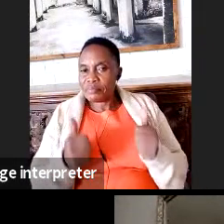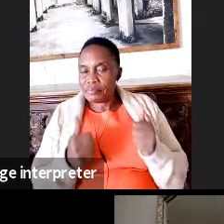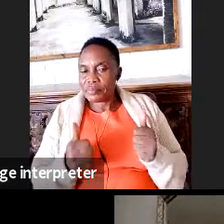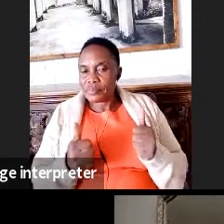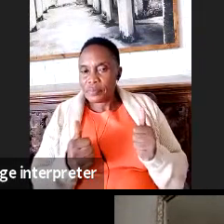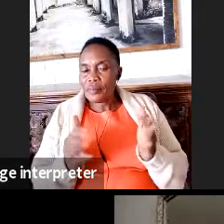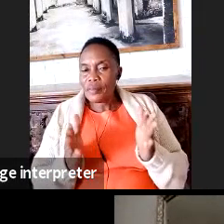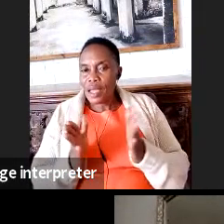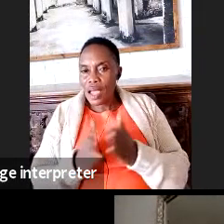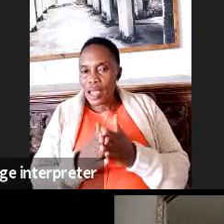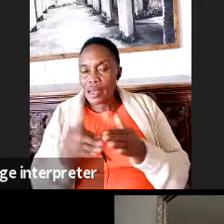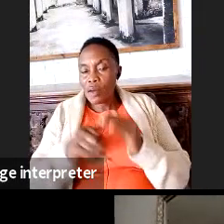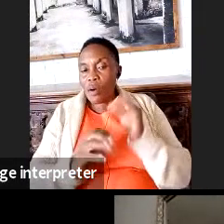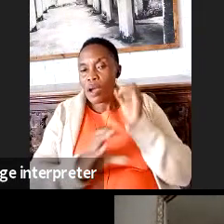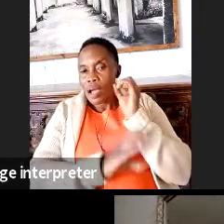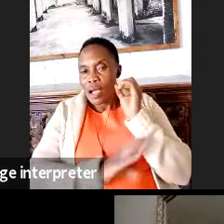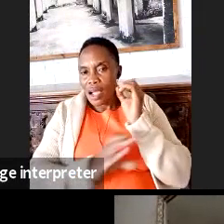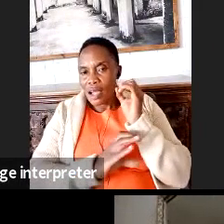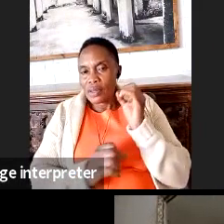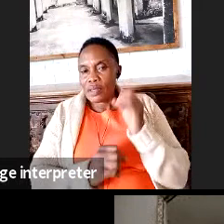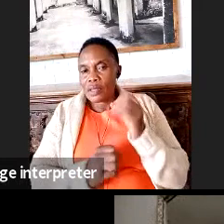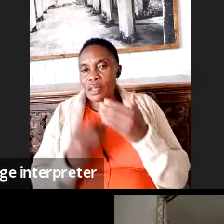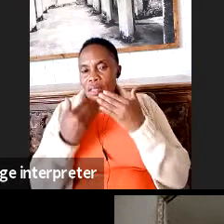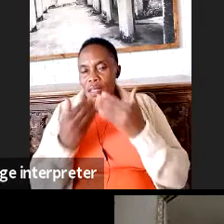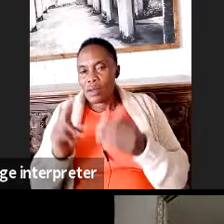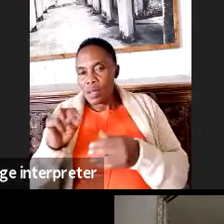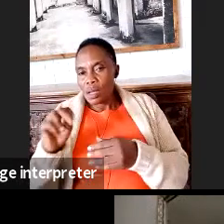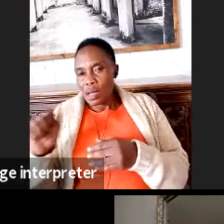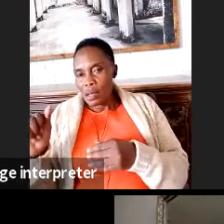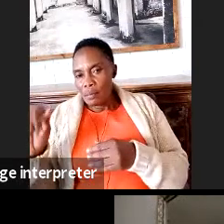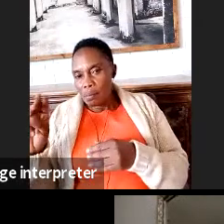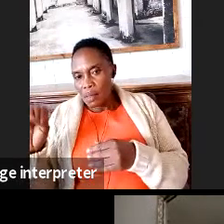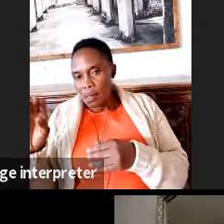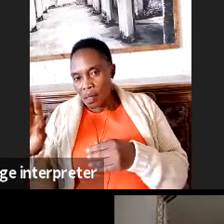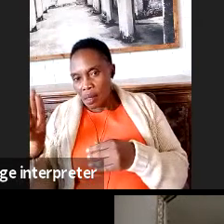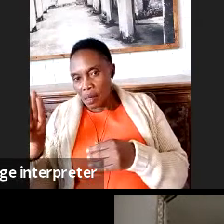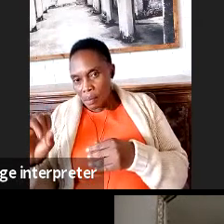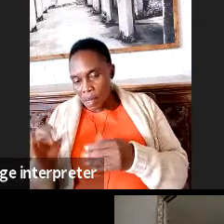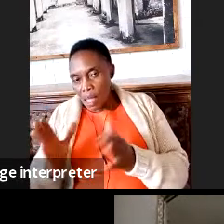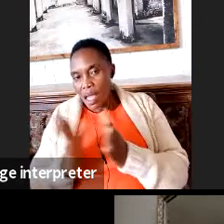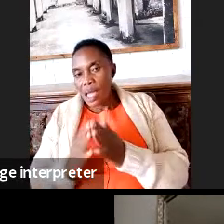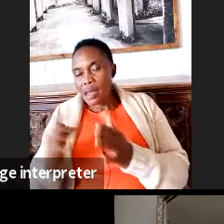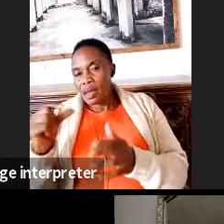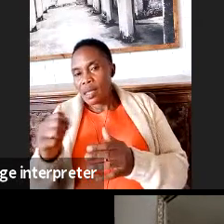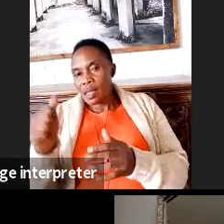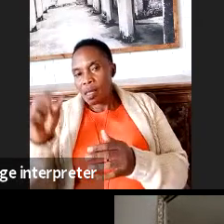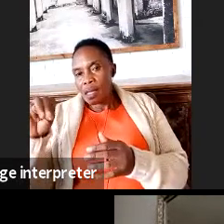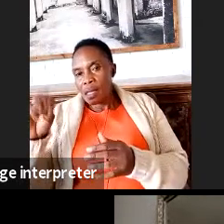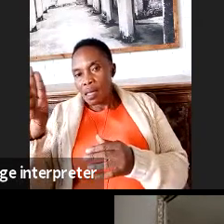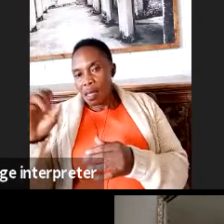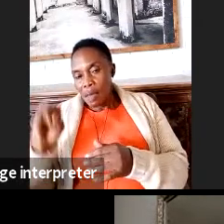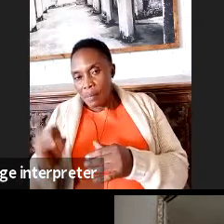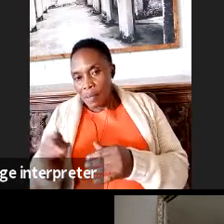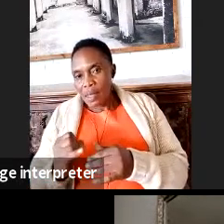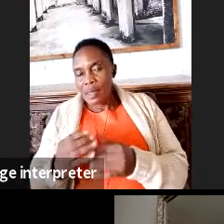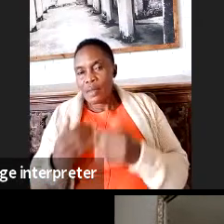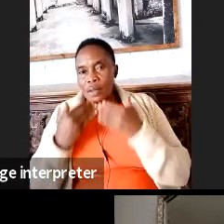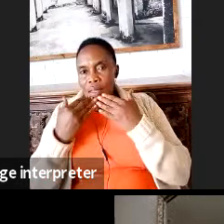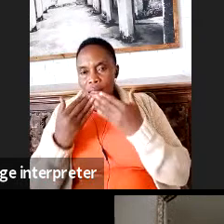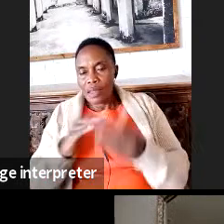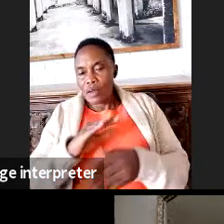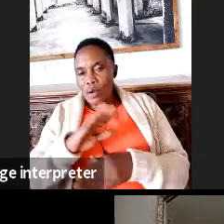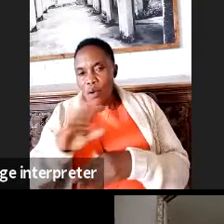in their countries, so Sierra Leone, Namibia, and the Gambia. And just to everyone, I put the links